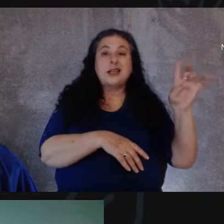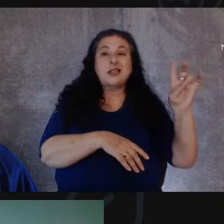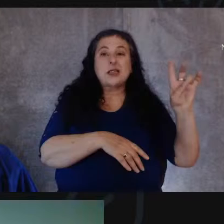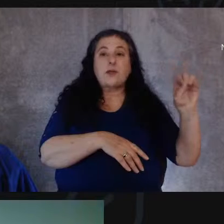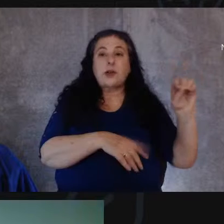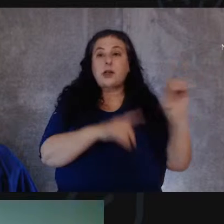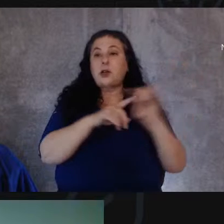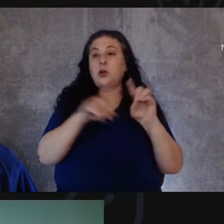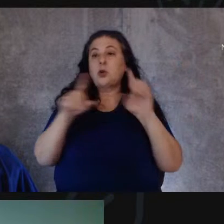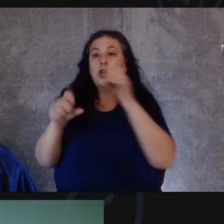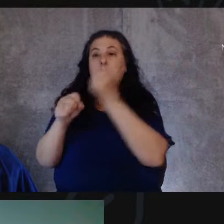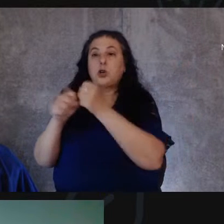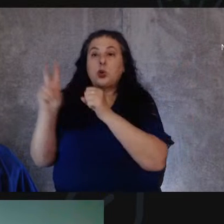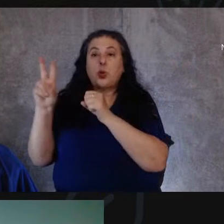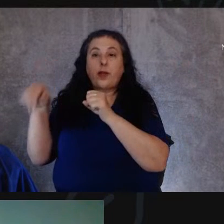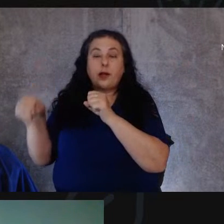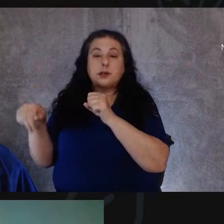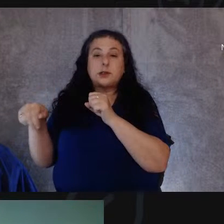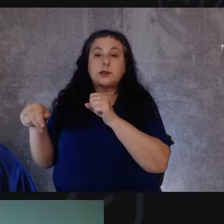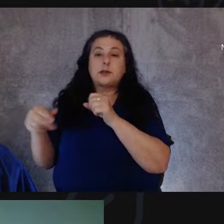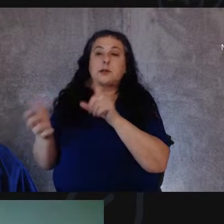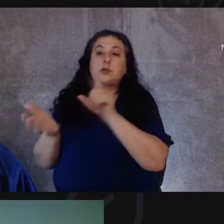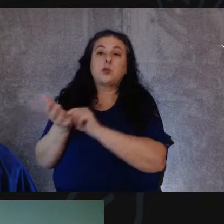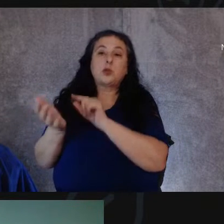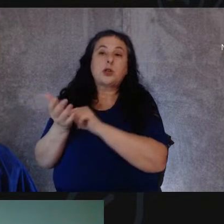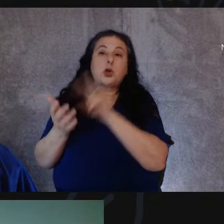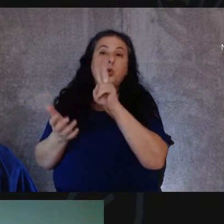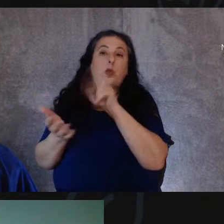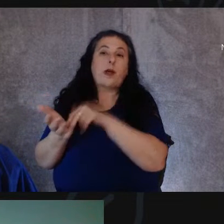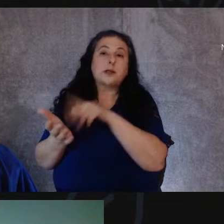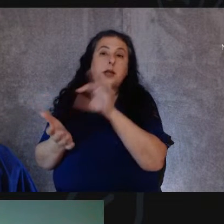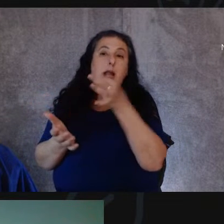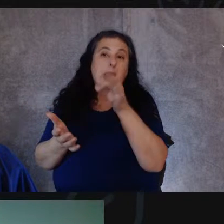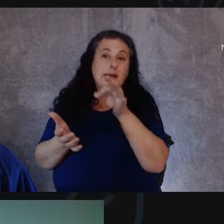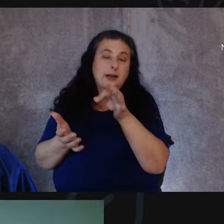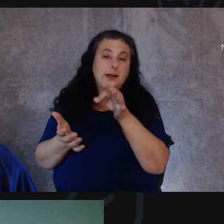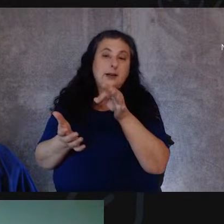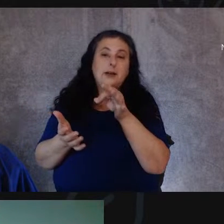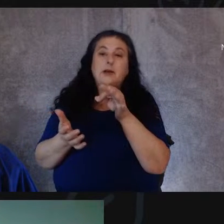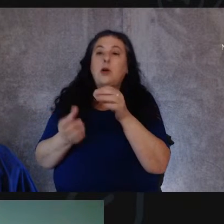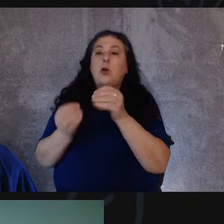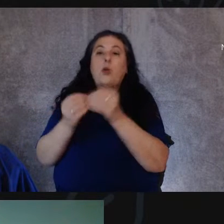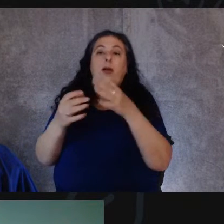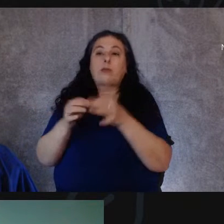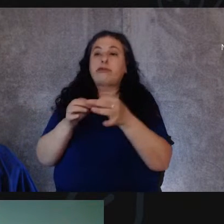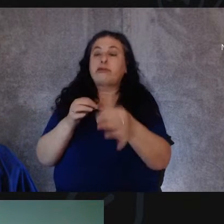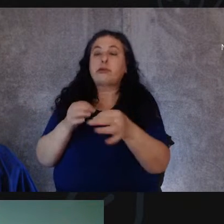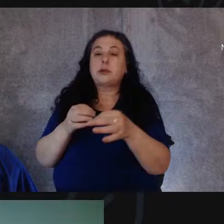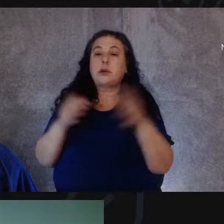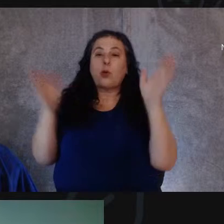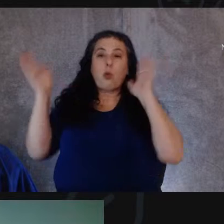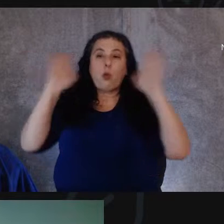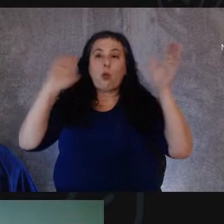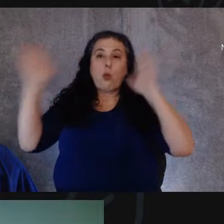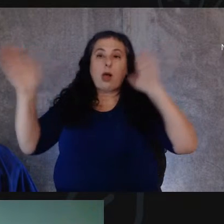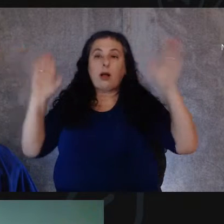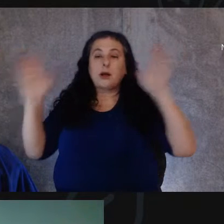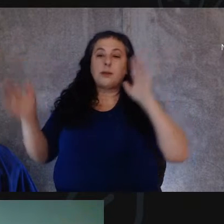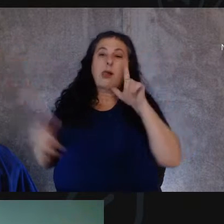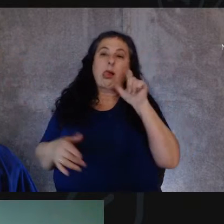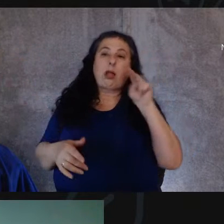to 2000, which came out in 2019. So without further ado, let's give a warm virtual welcome to Lynne